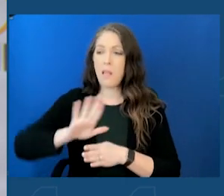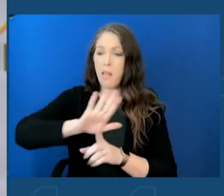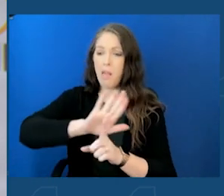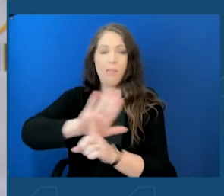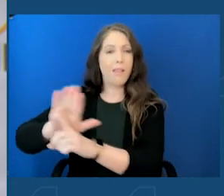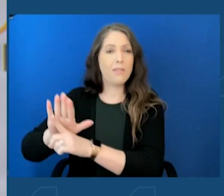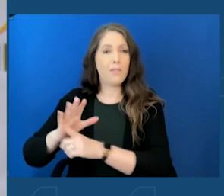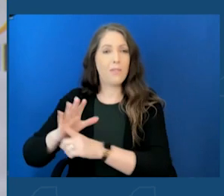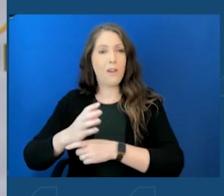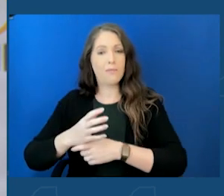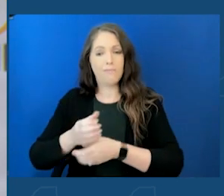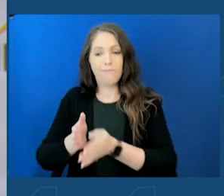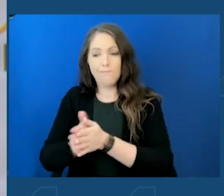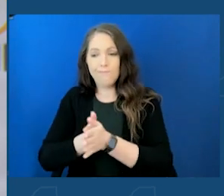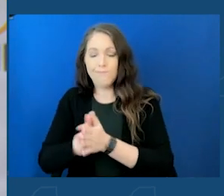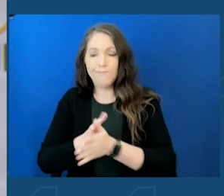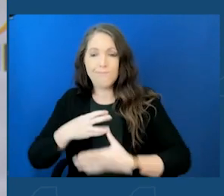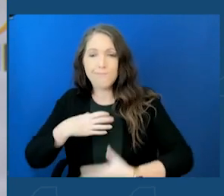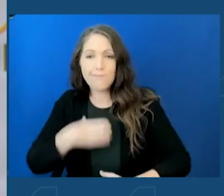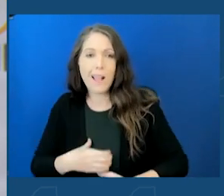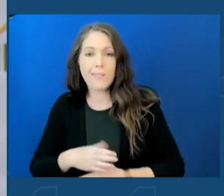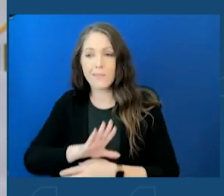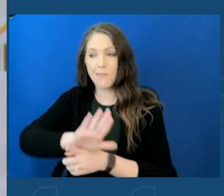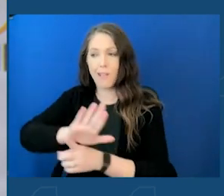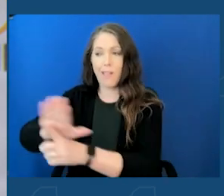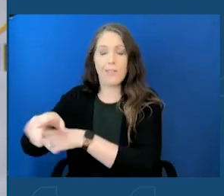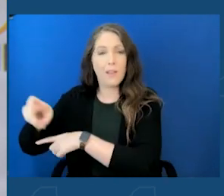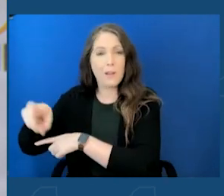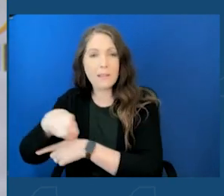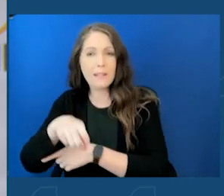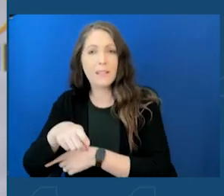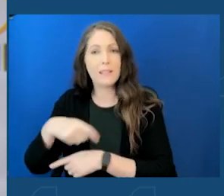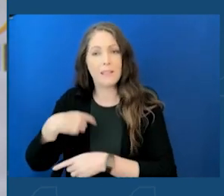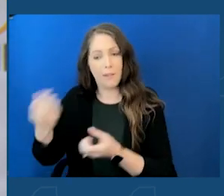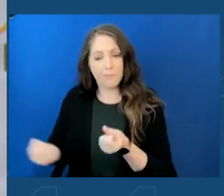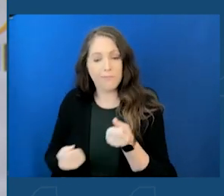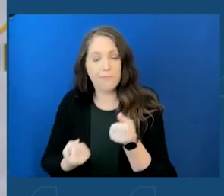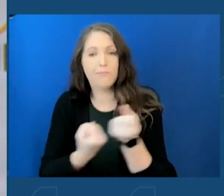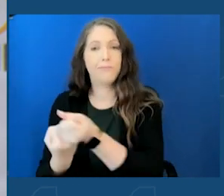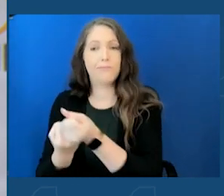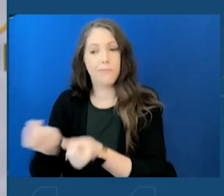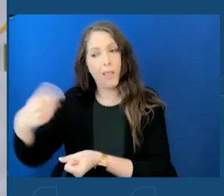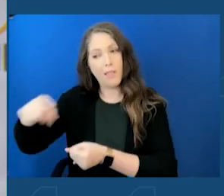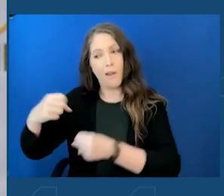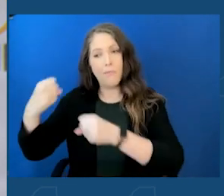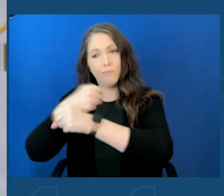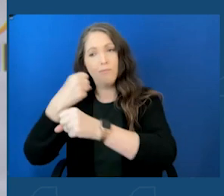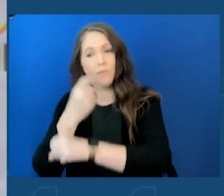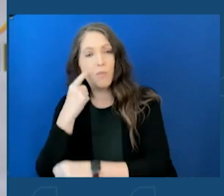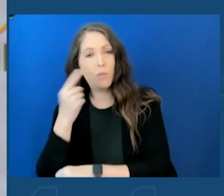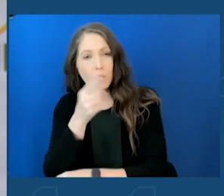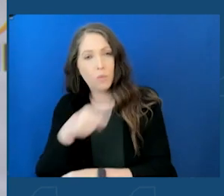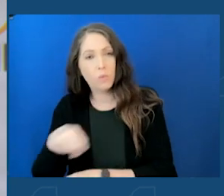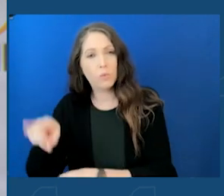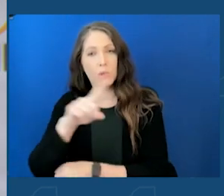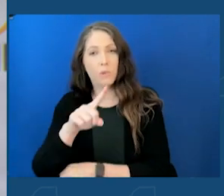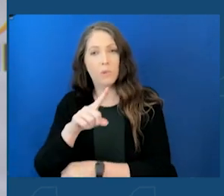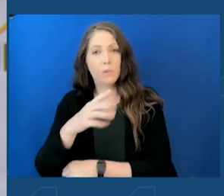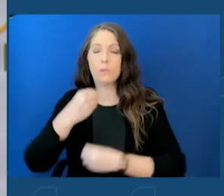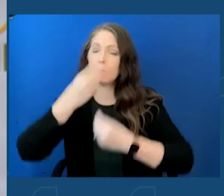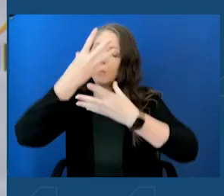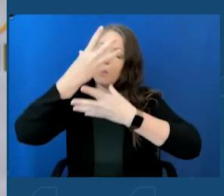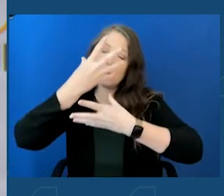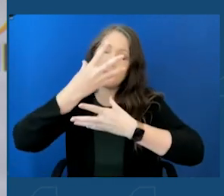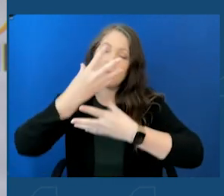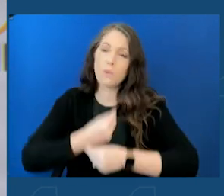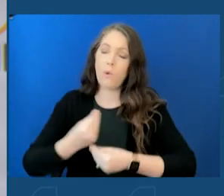their own constituents to Albany. When they leave their districts, they're there fighting for all of you. And it's a beautiful manifestation of a relationship